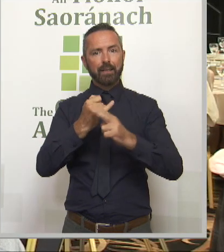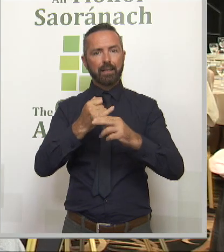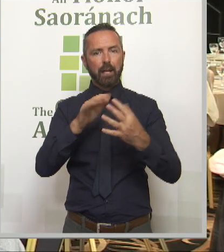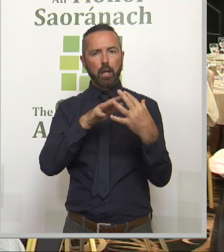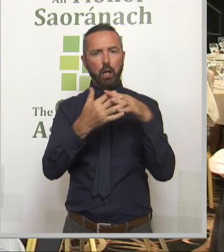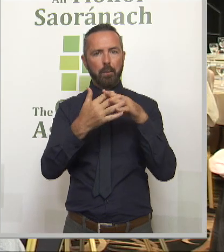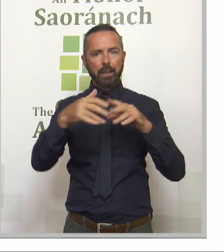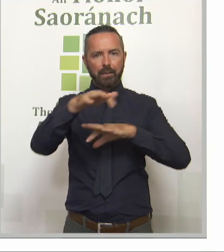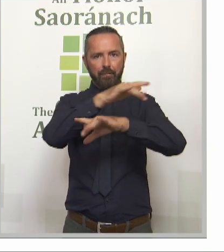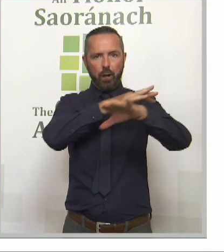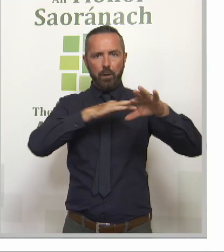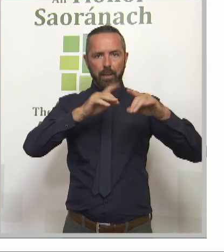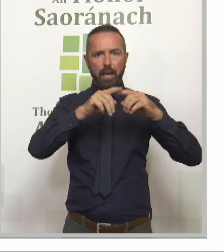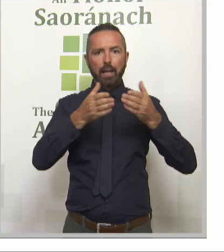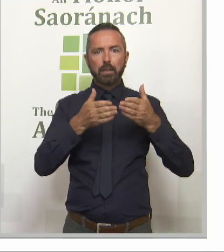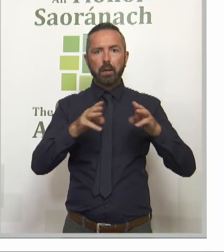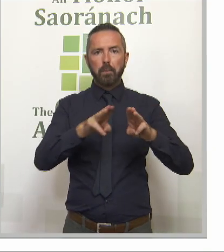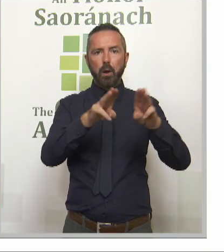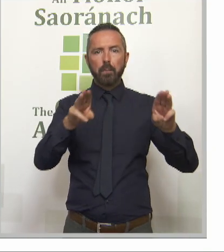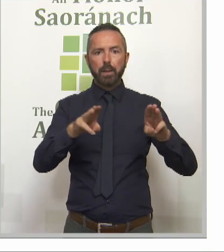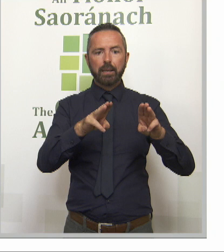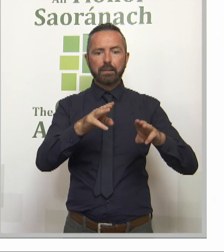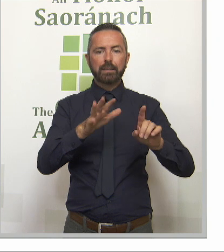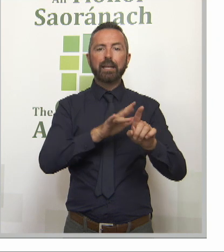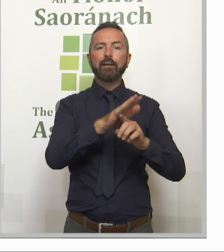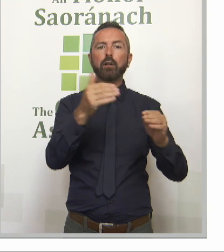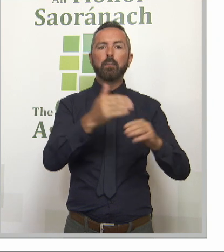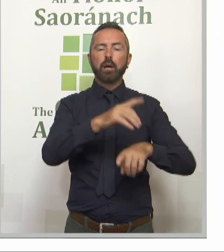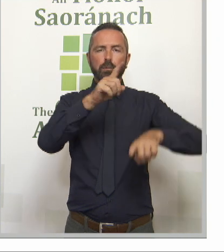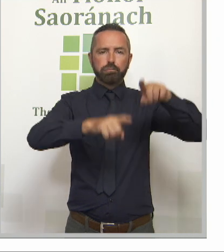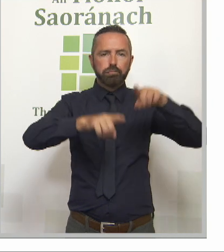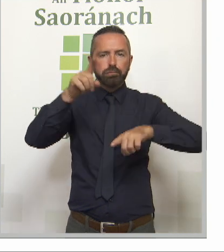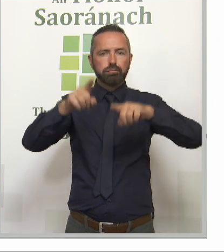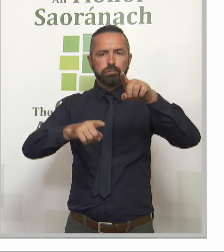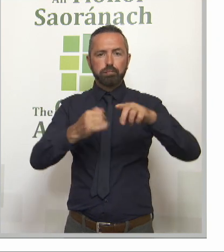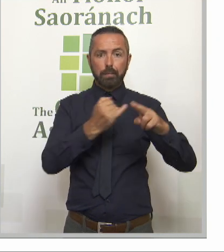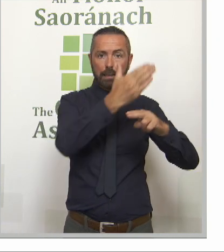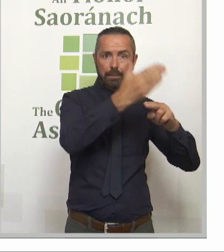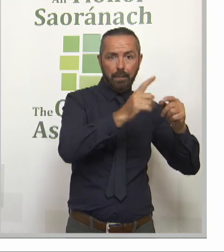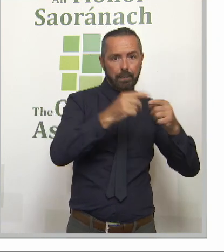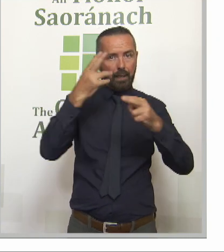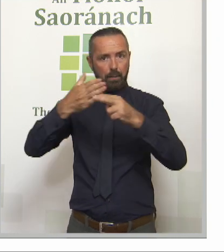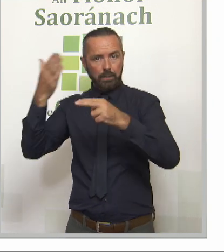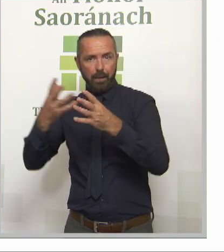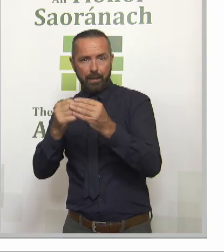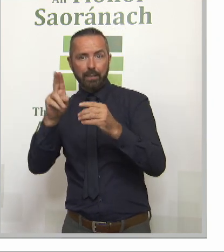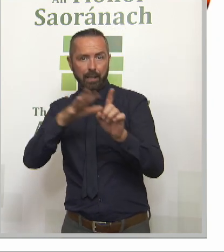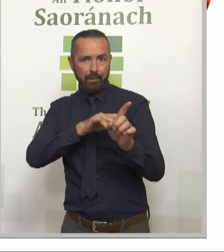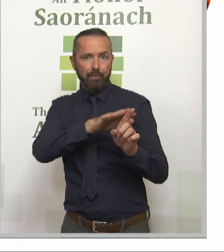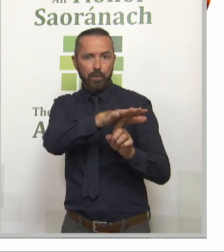its populations are influenced by a wide range of both internal and external factors. Okay?